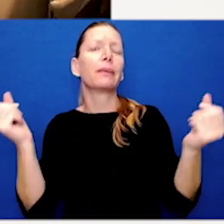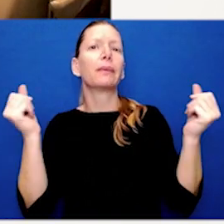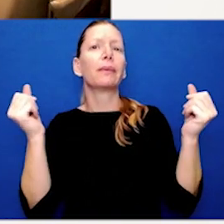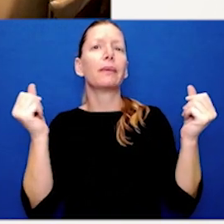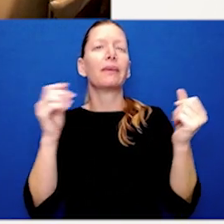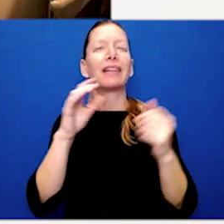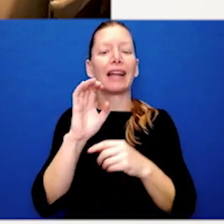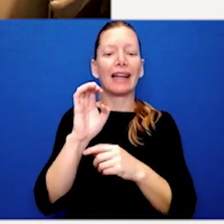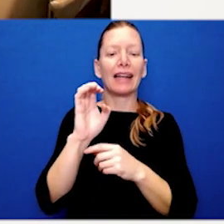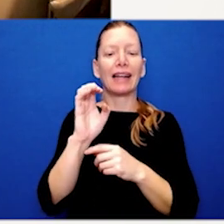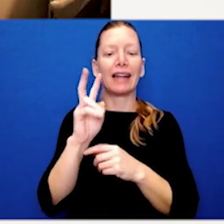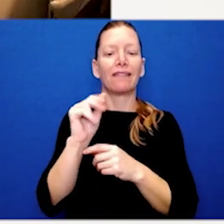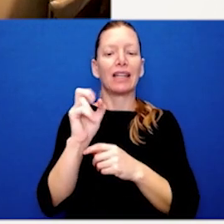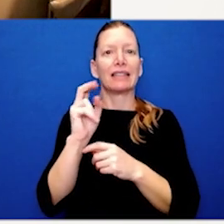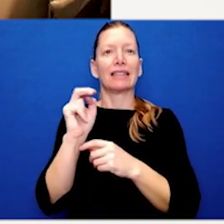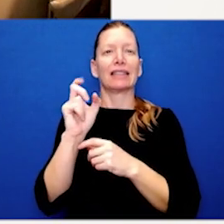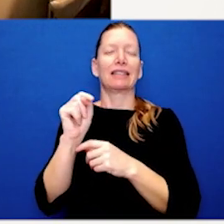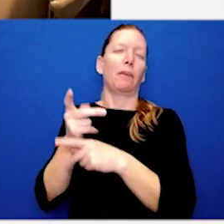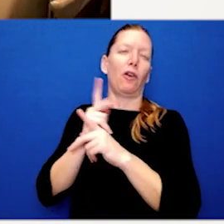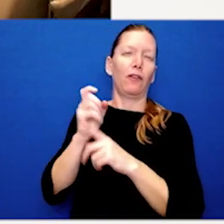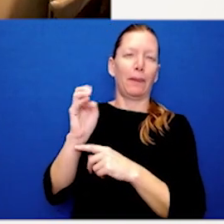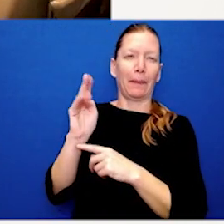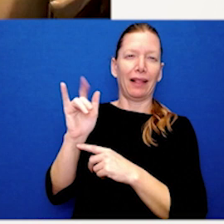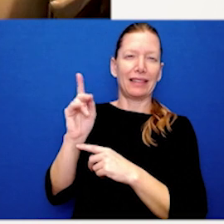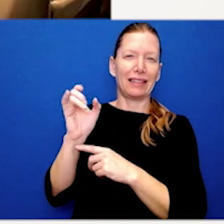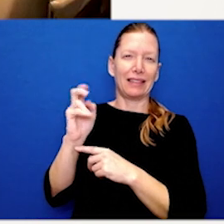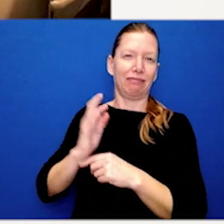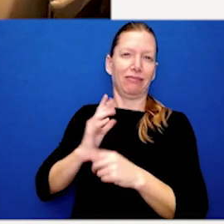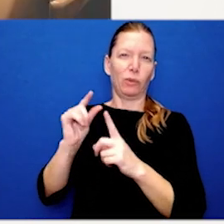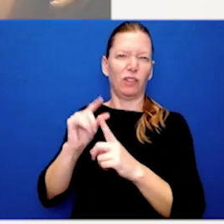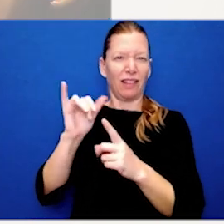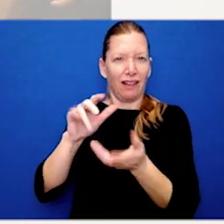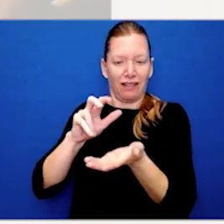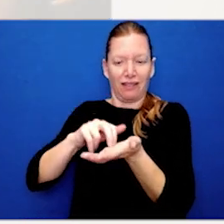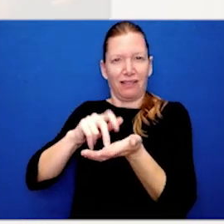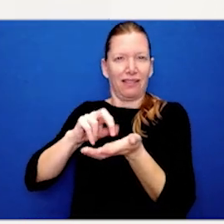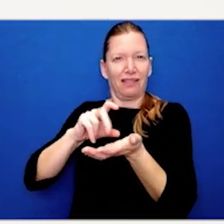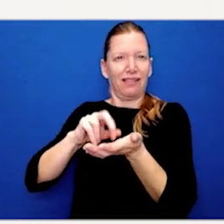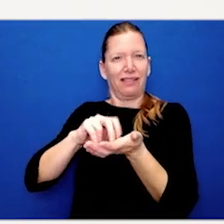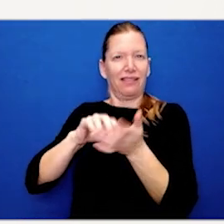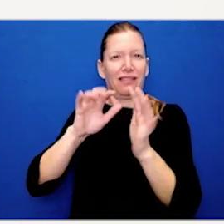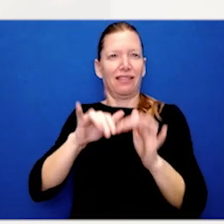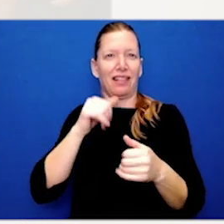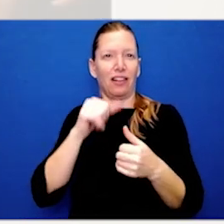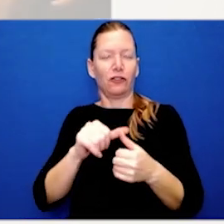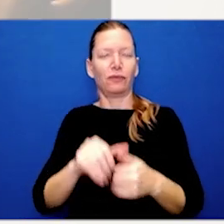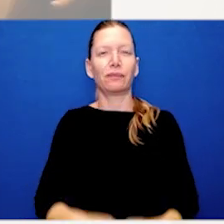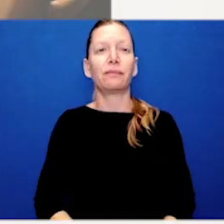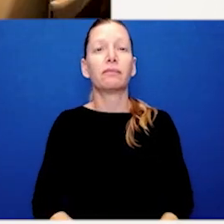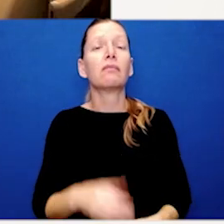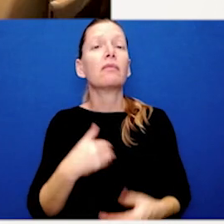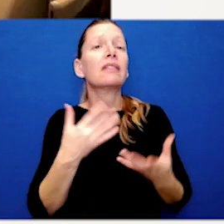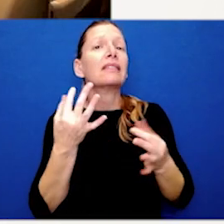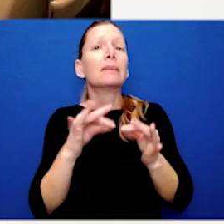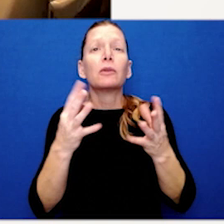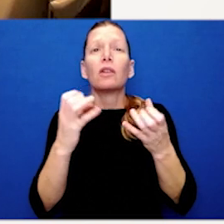evanescent, to borrow that great word from Emily Dickinson, right? The needle toes writing a letter. I simply want to say